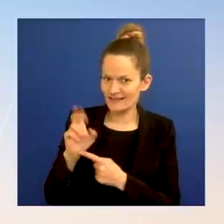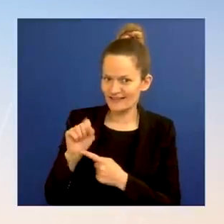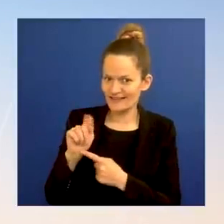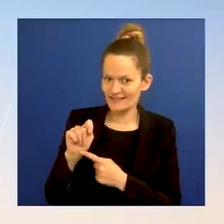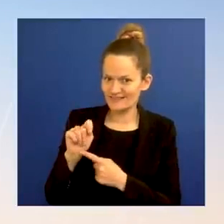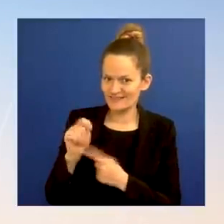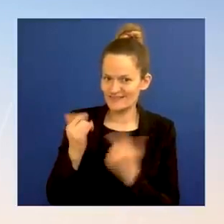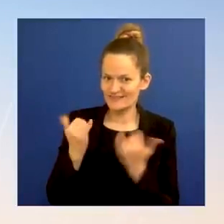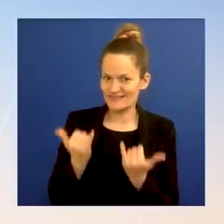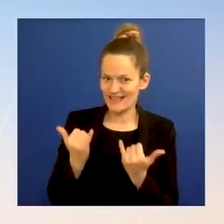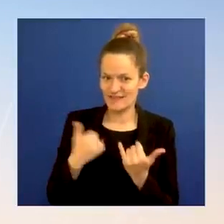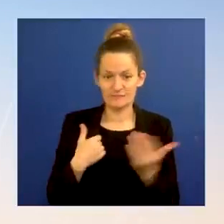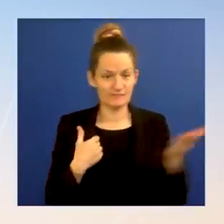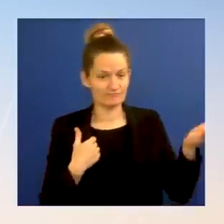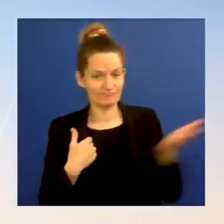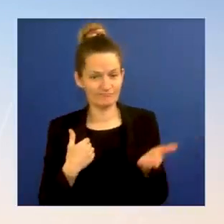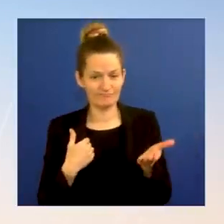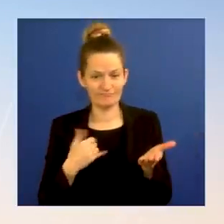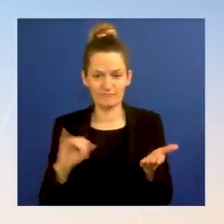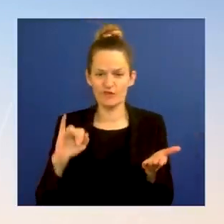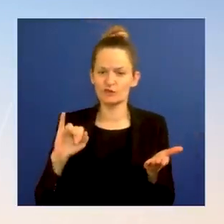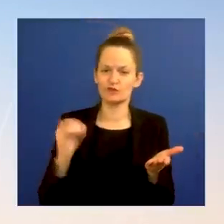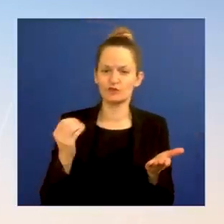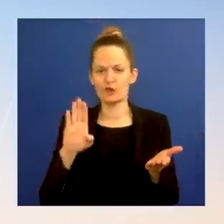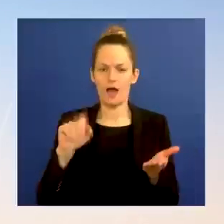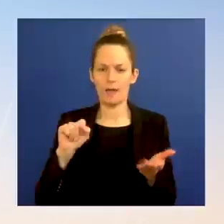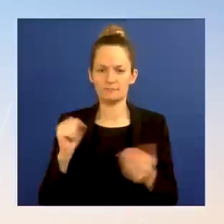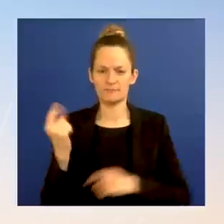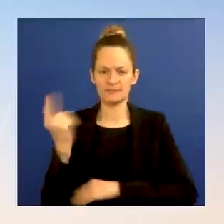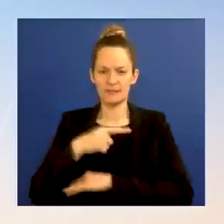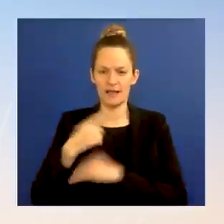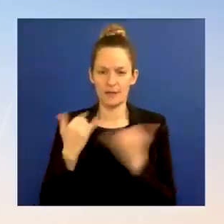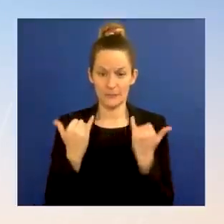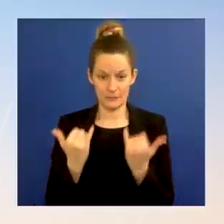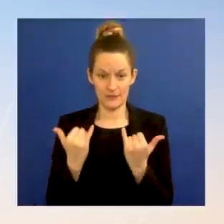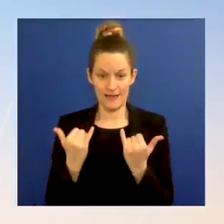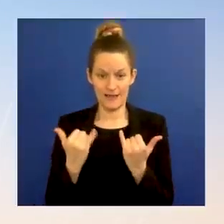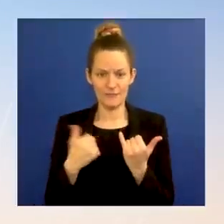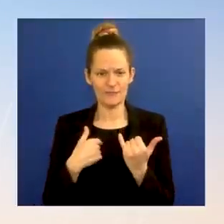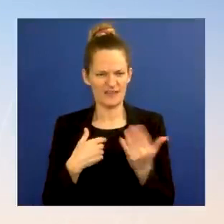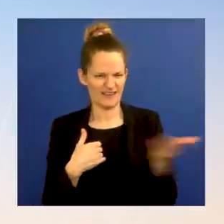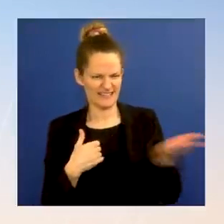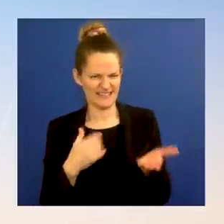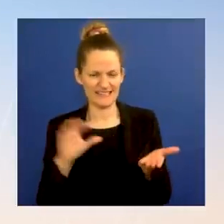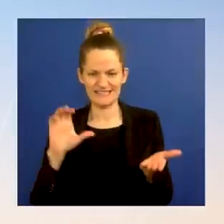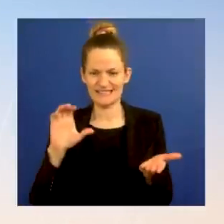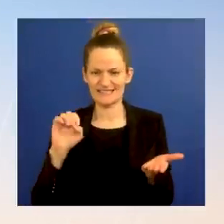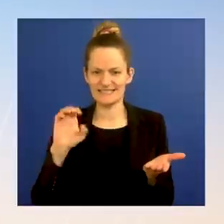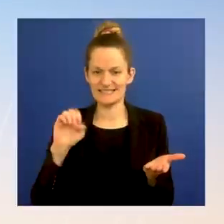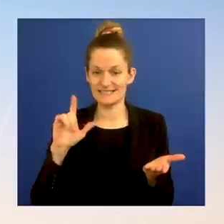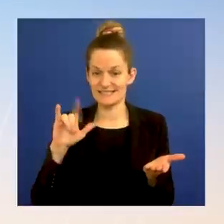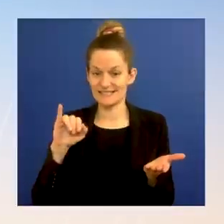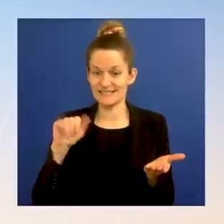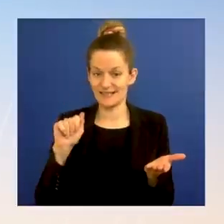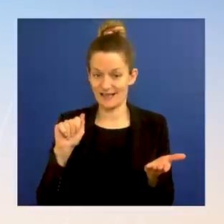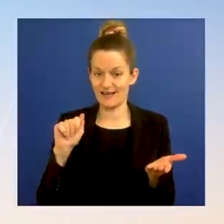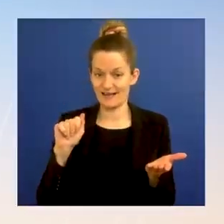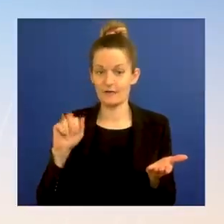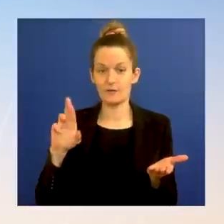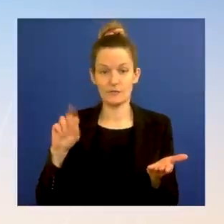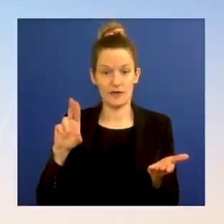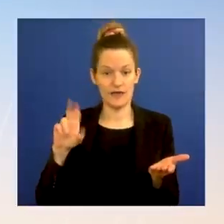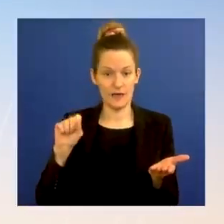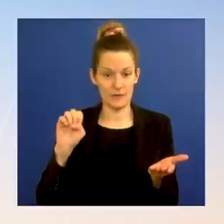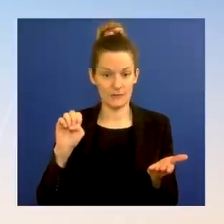is. Dr. Cecilia Rouse, Chair of the Council of Economic Advisors. Because we're running a bit late, she has a very small window, but has agreed to